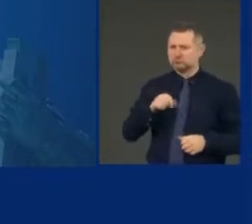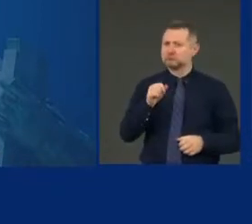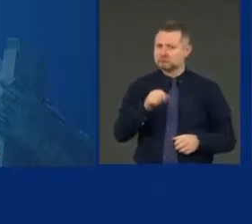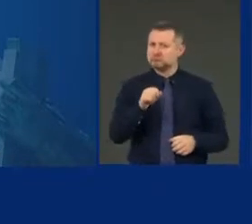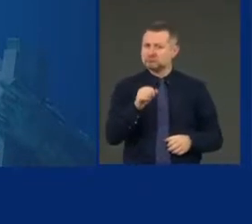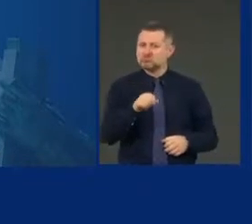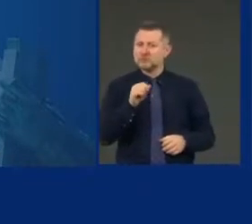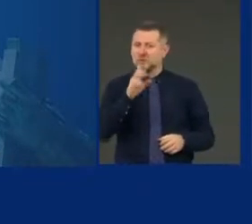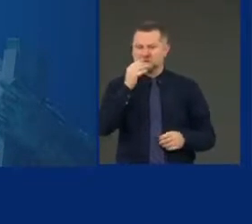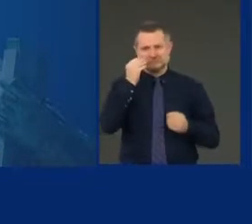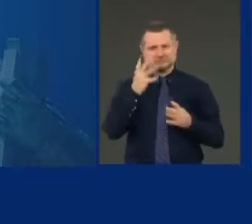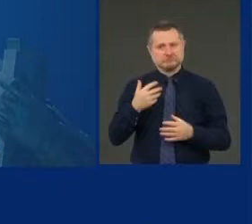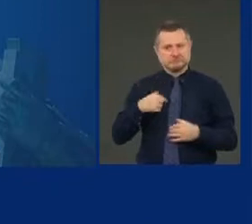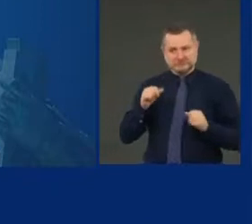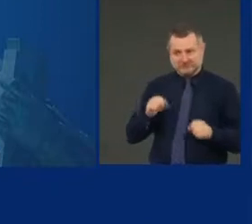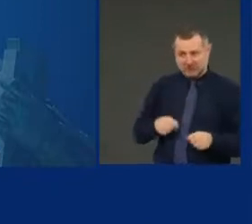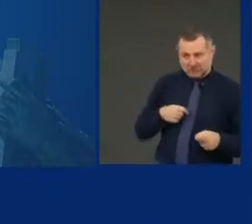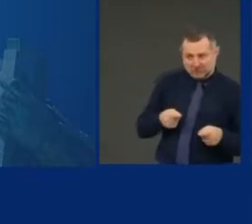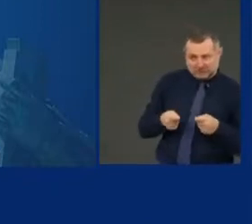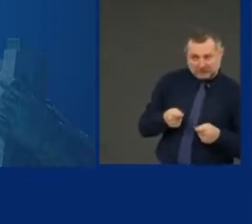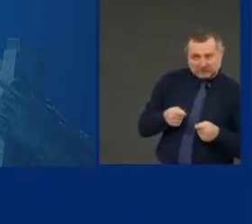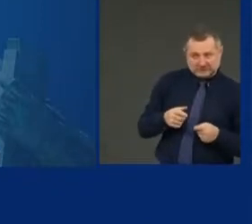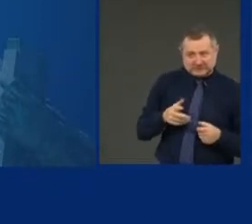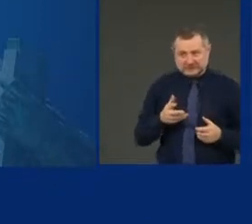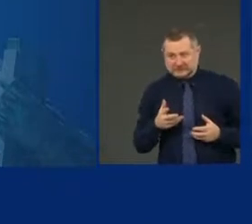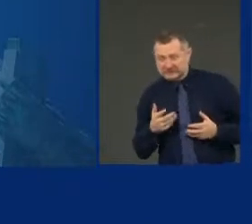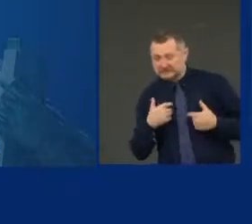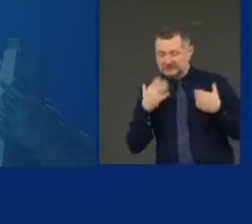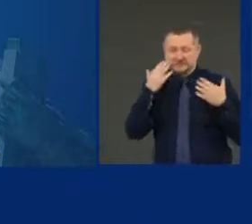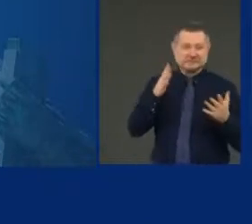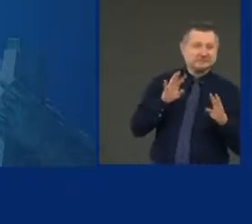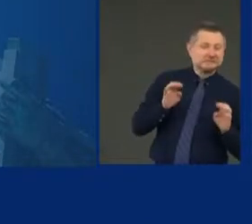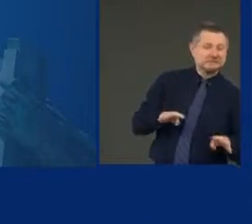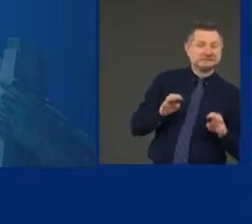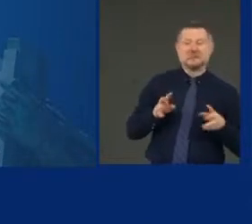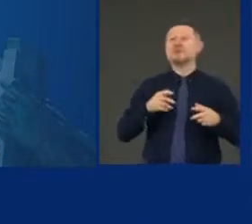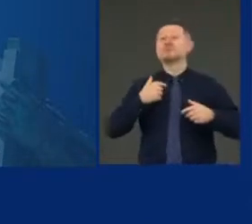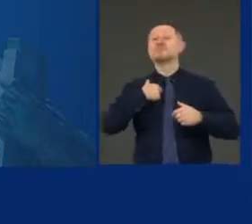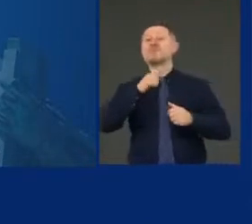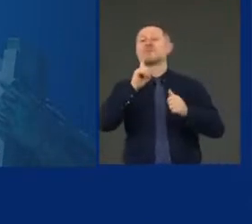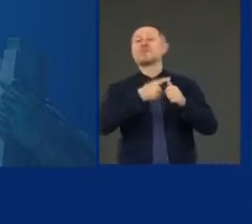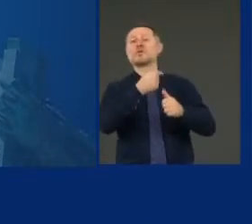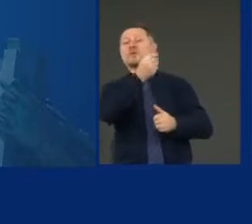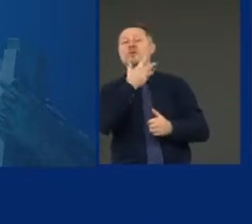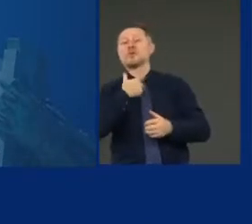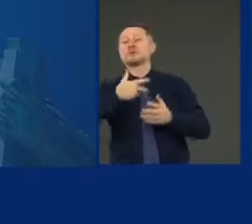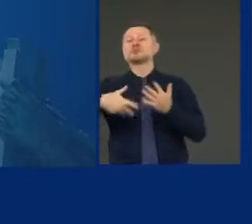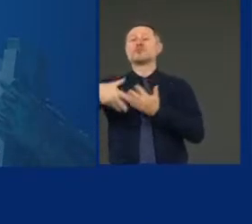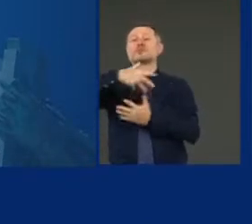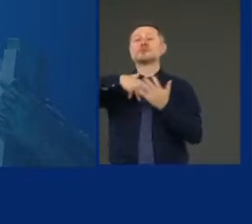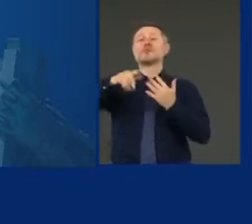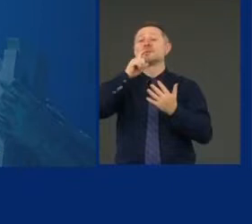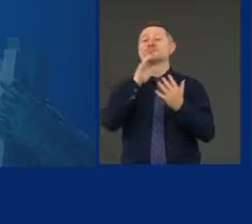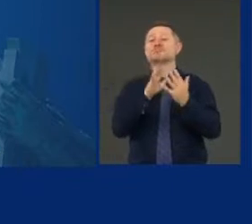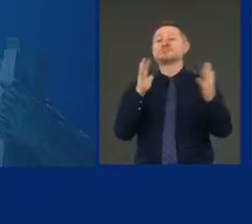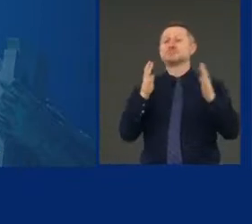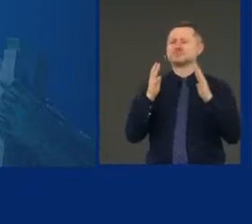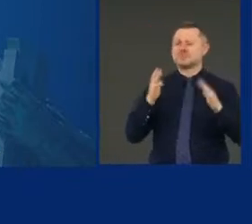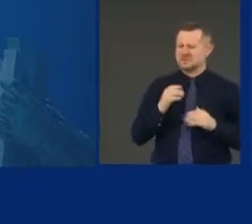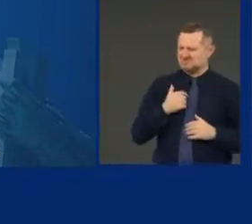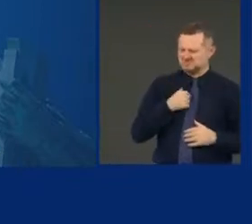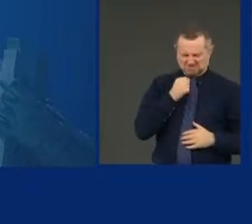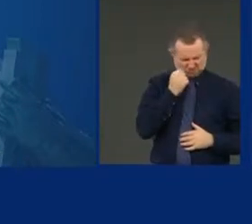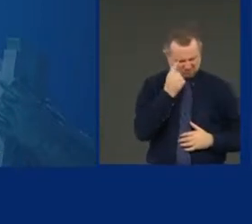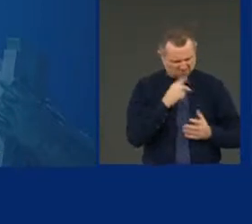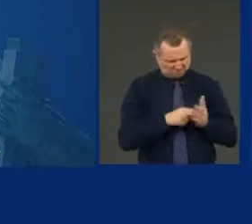we first talked about socially distancing, nobody knew what that meant. Nobody knew that you could even do